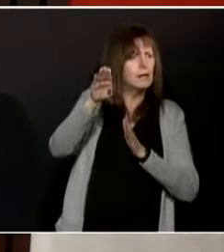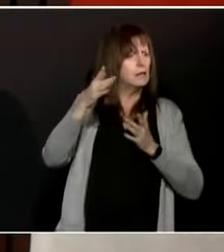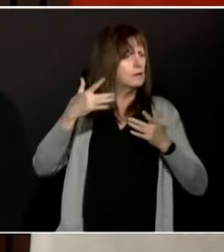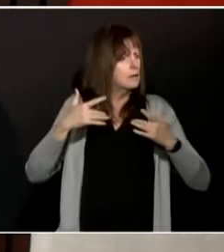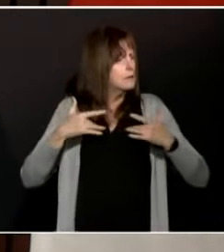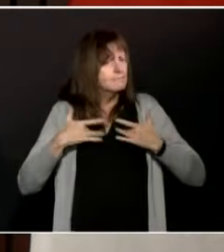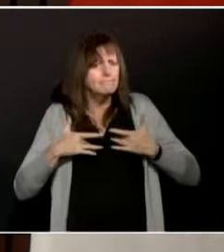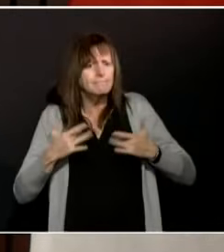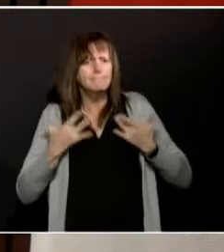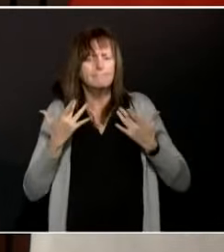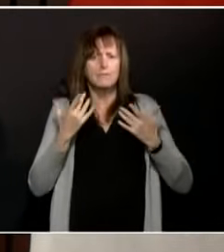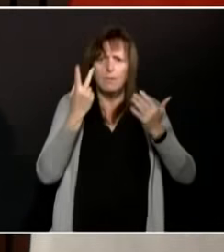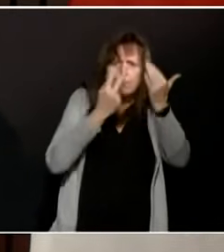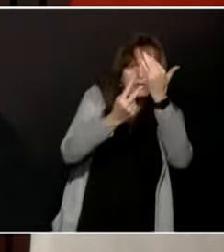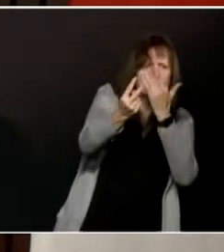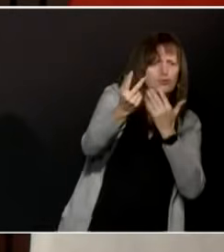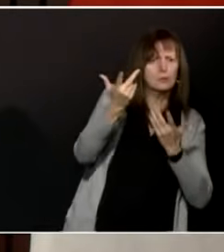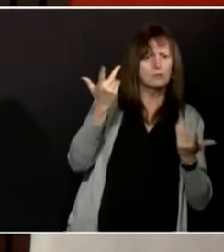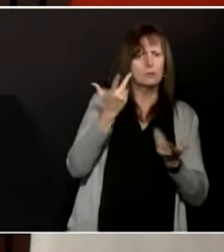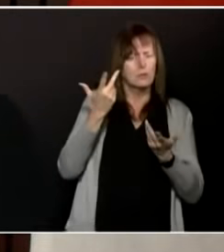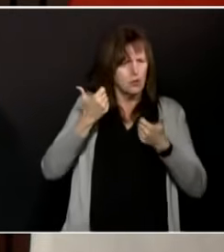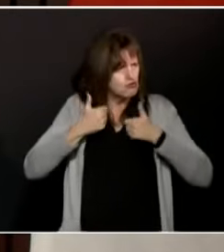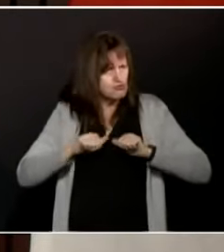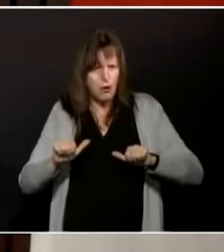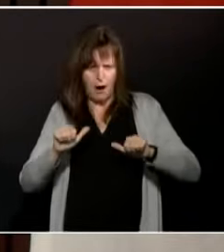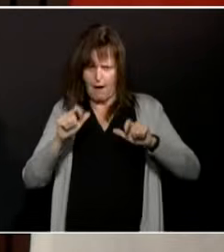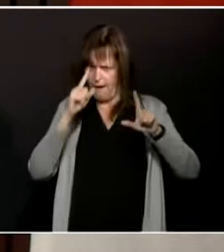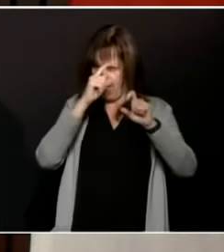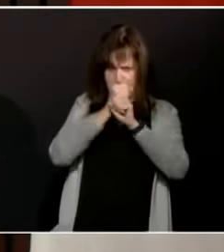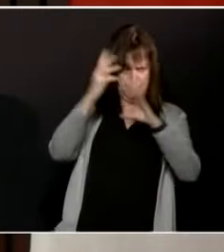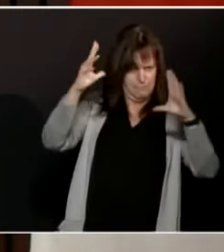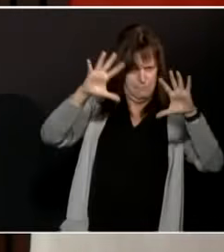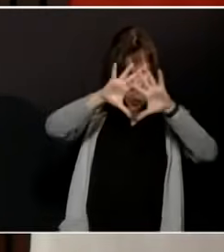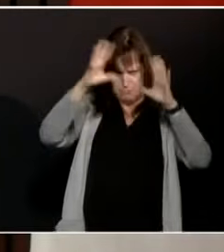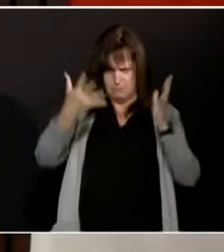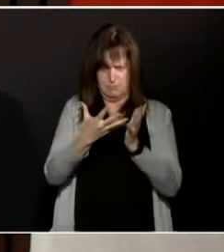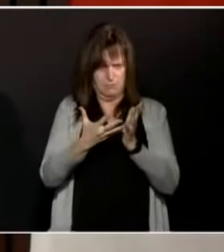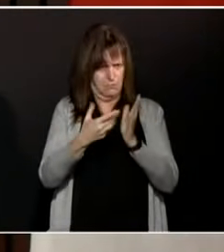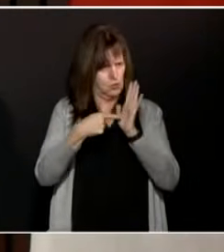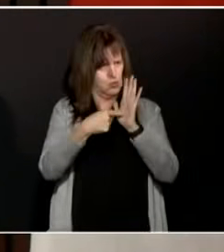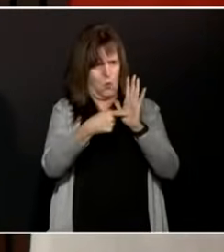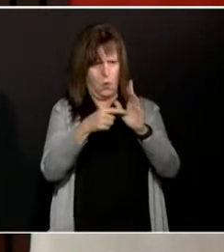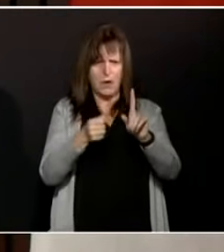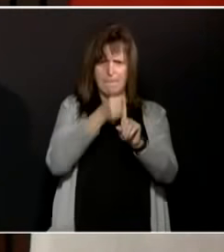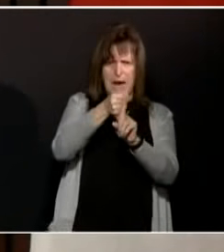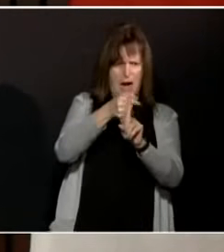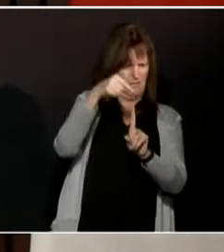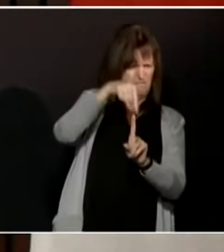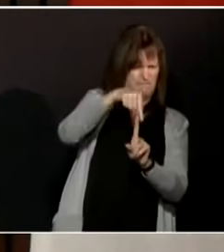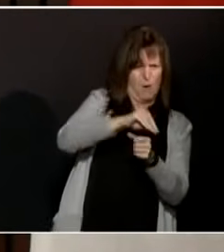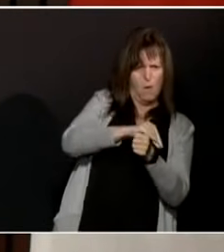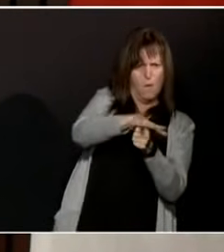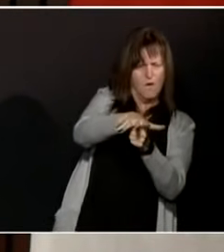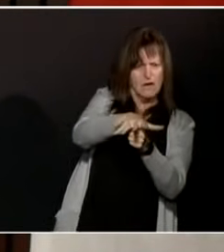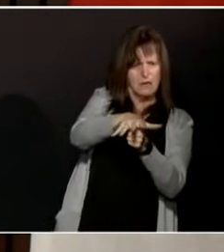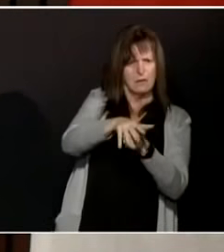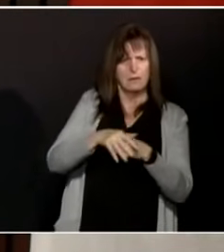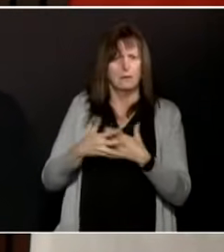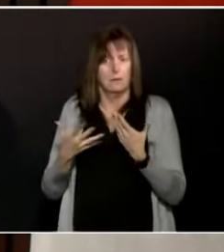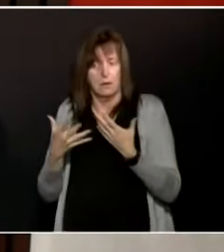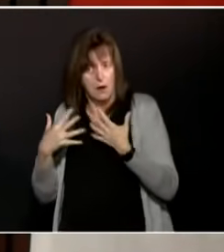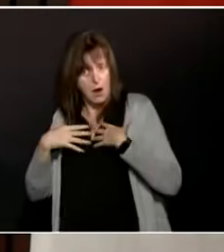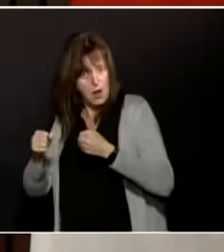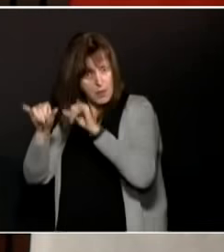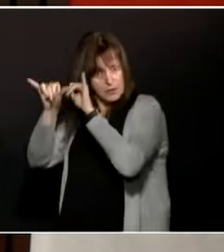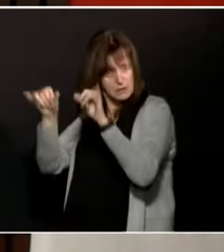pandemic, and we try to paint a more complete picture of the pandemic's impact. Its destructive impact on our health system, the threat it presents to